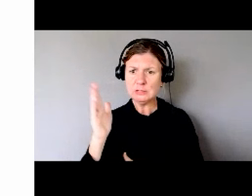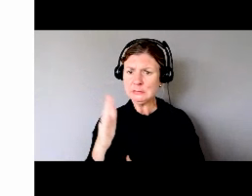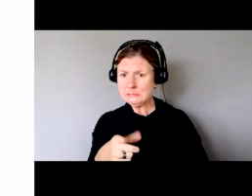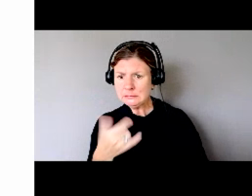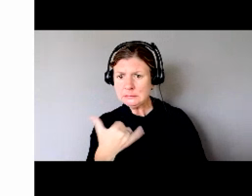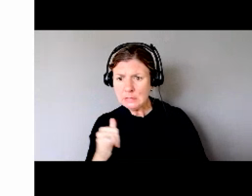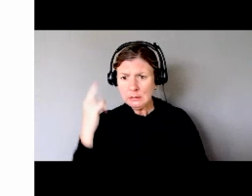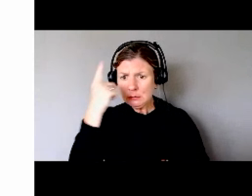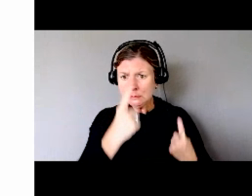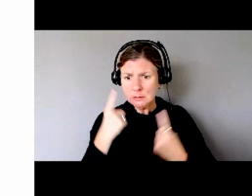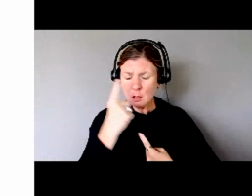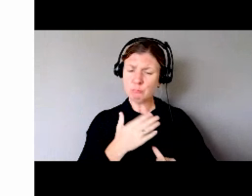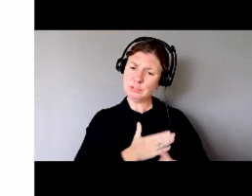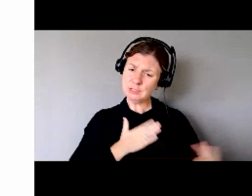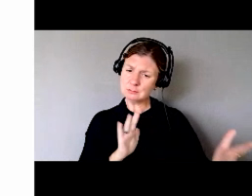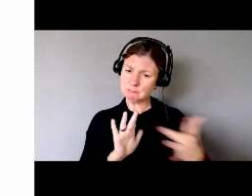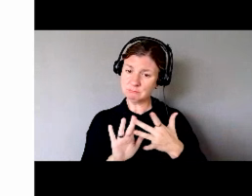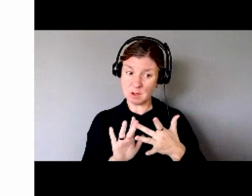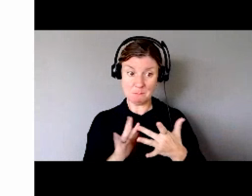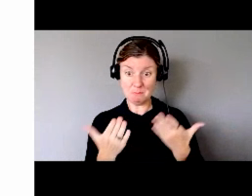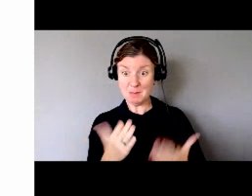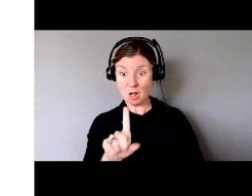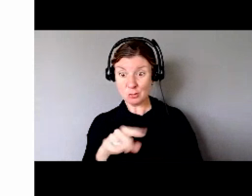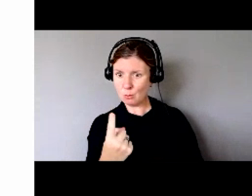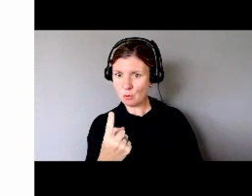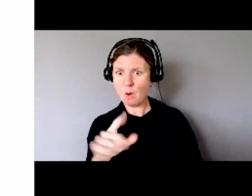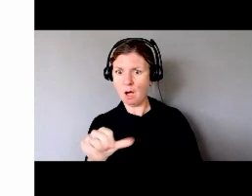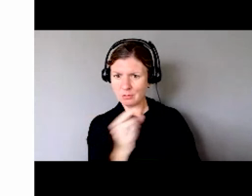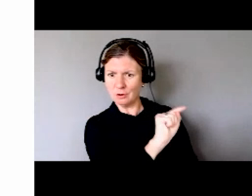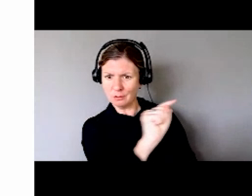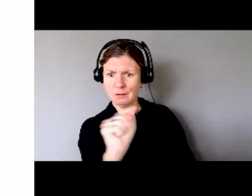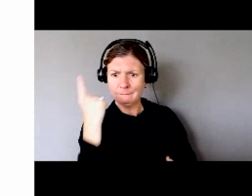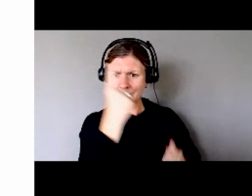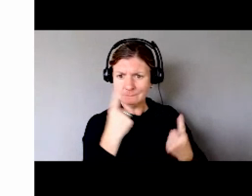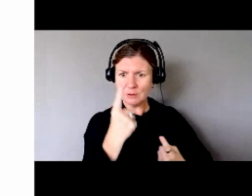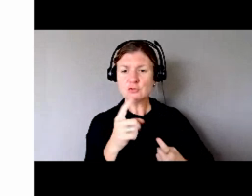aren't the only one with that question. Send your questions to Walden,